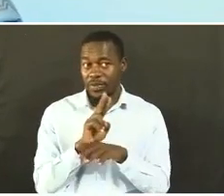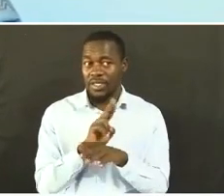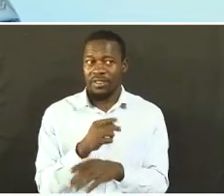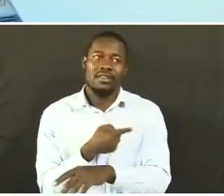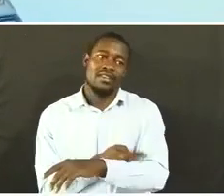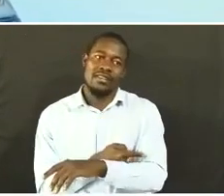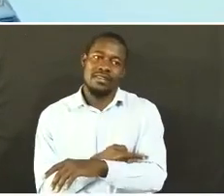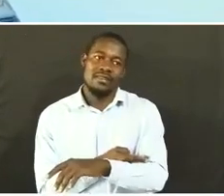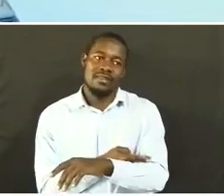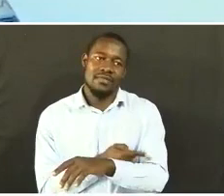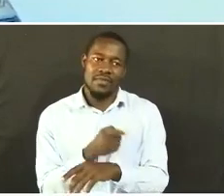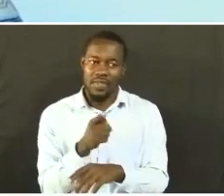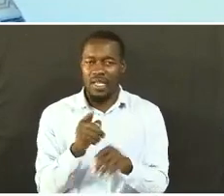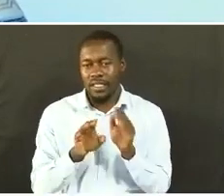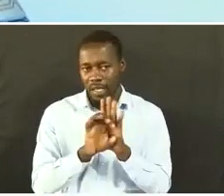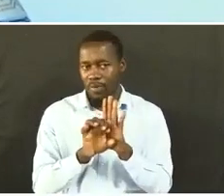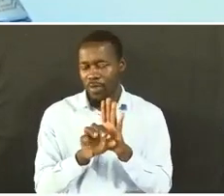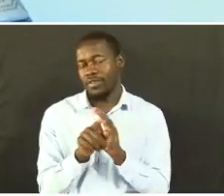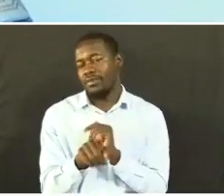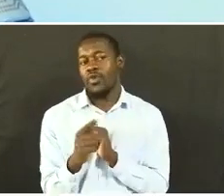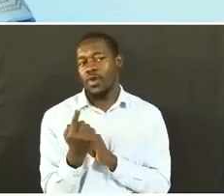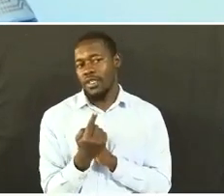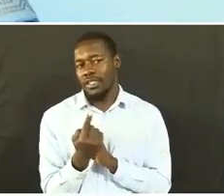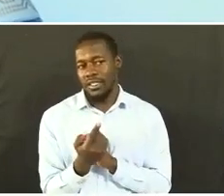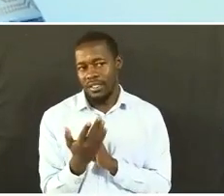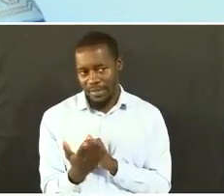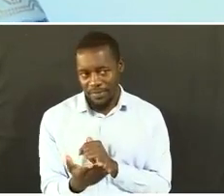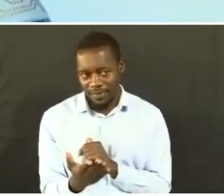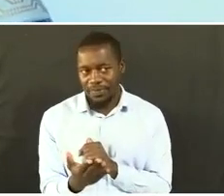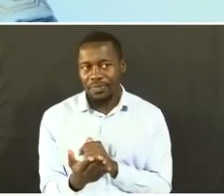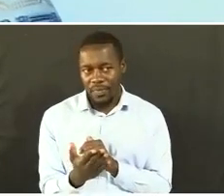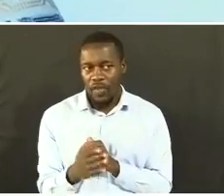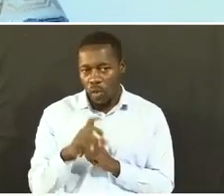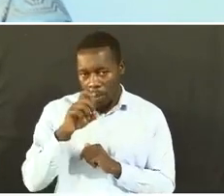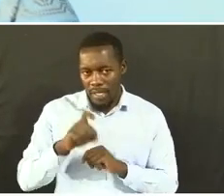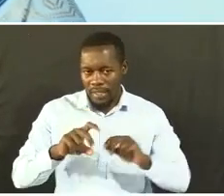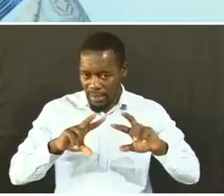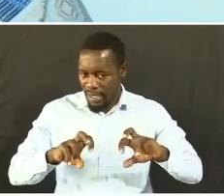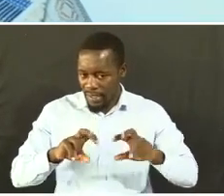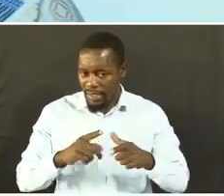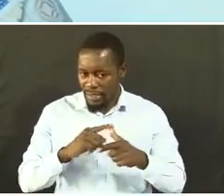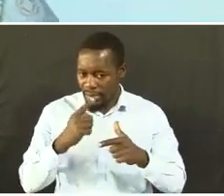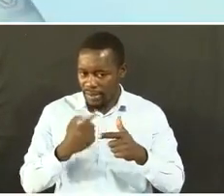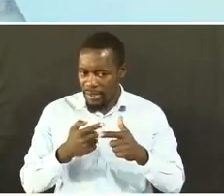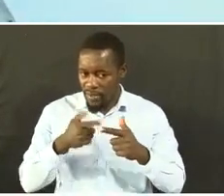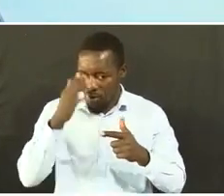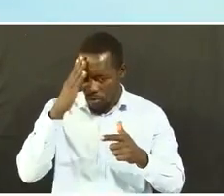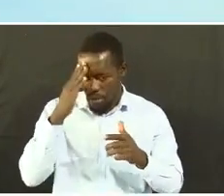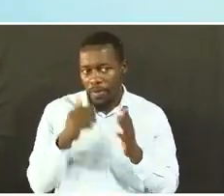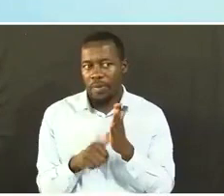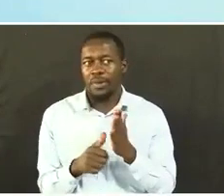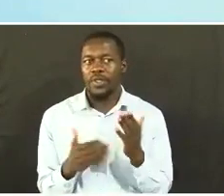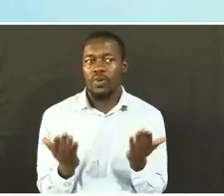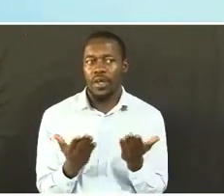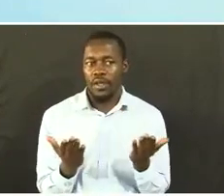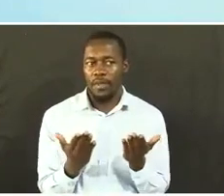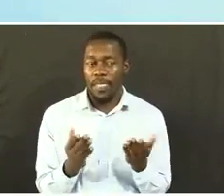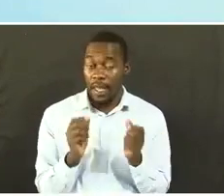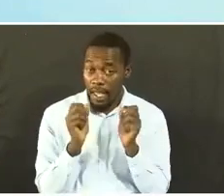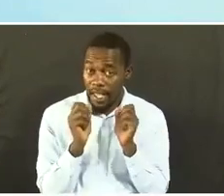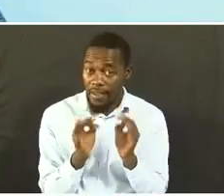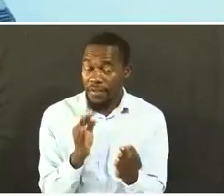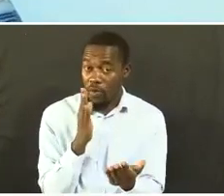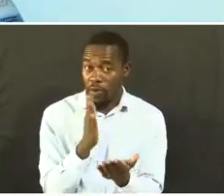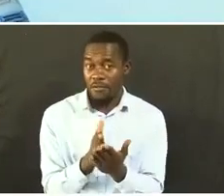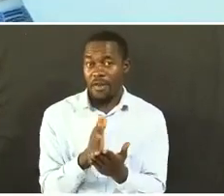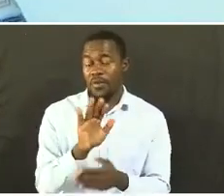need to follow up and find out if indeed they are using something. But then, if you should then confirm